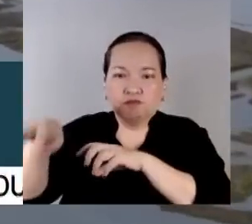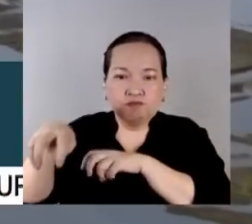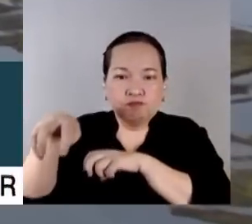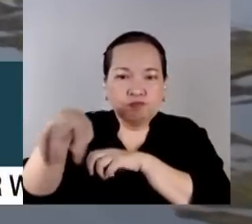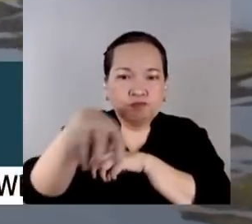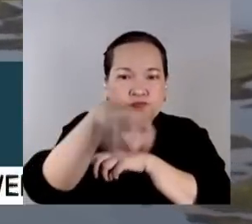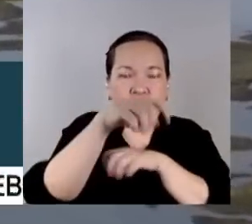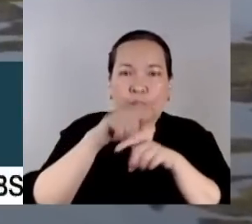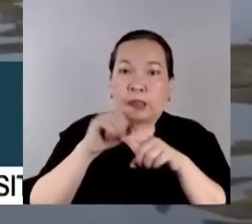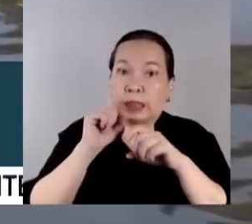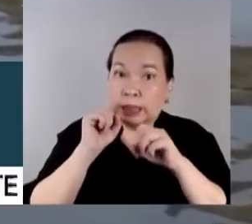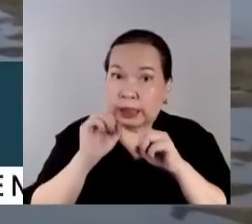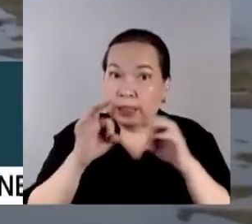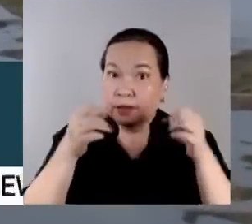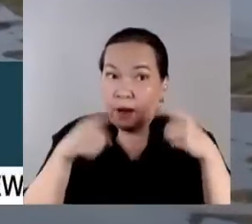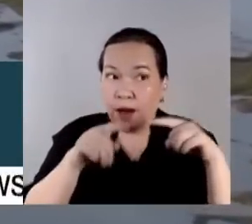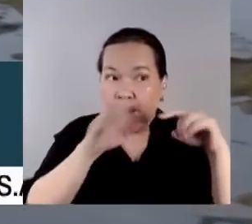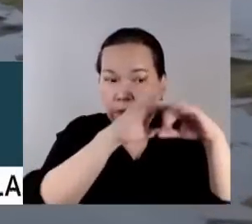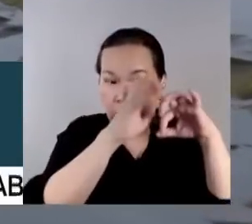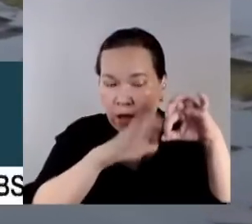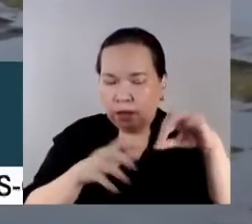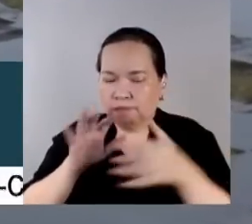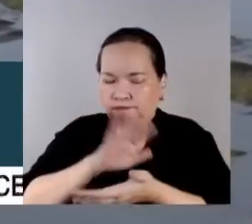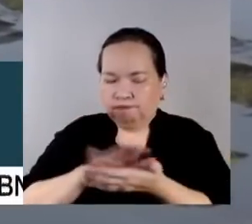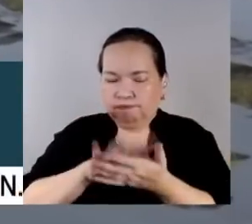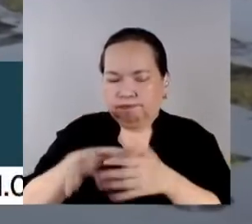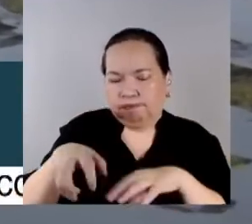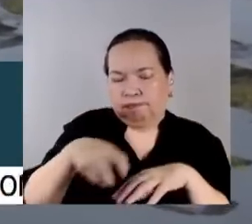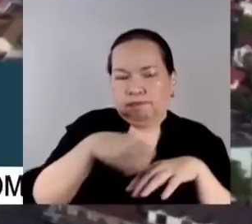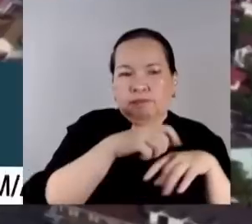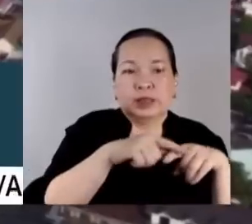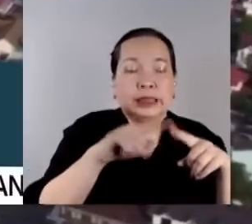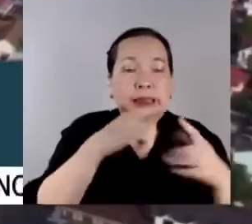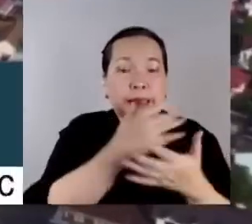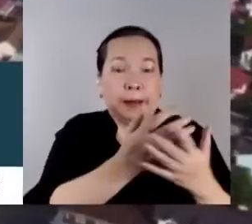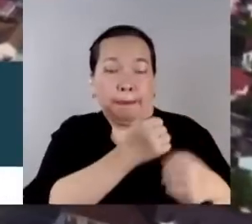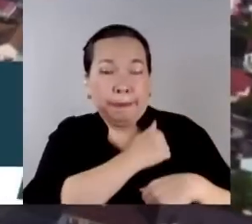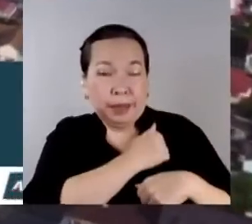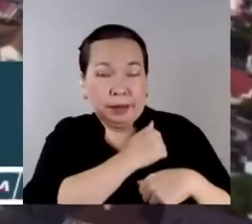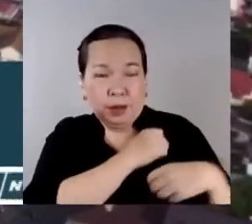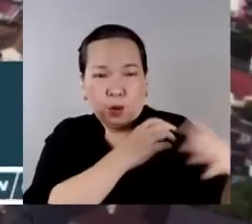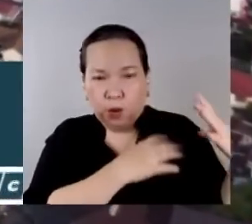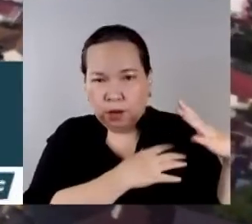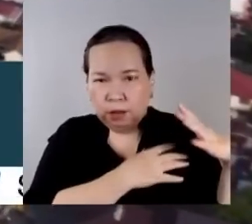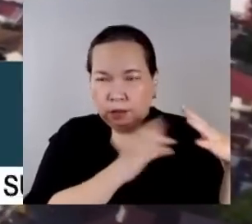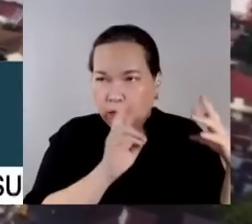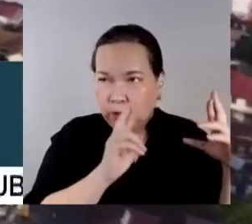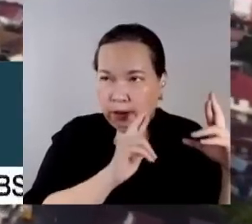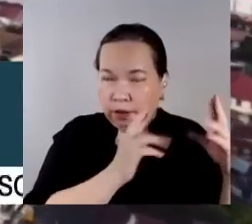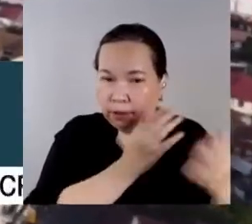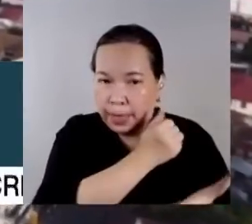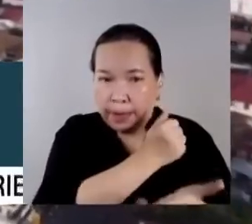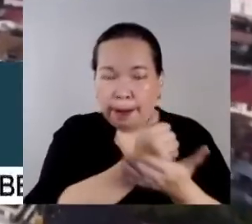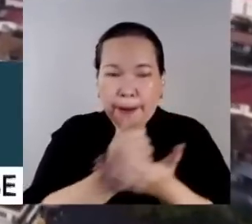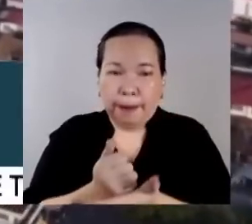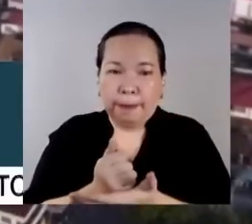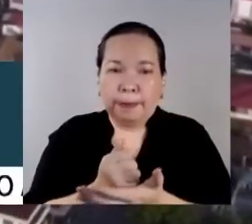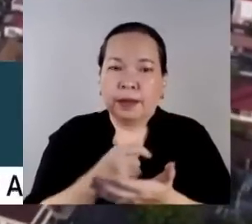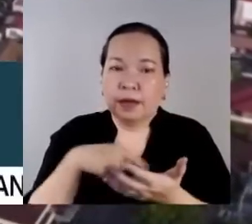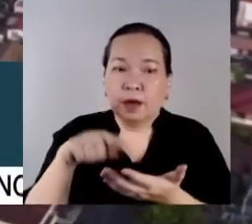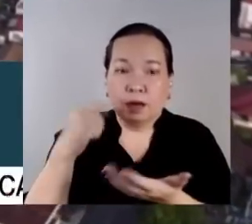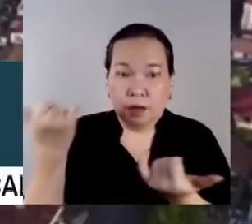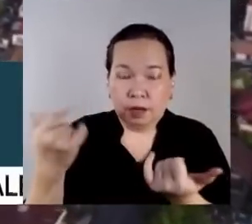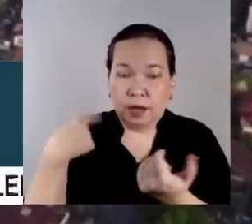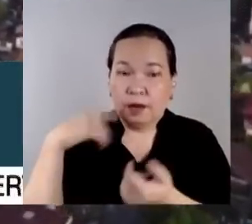any debris. The PNP and military are also on standby to assist. Right now, we're in the town of Bangi, where 12 families have